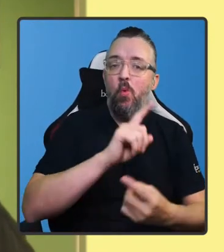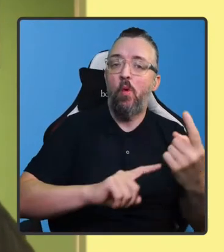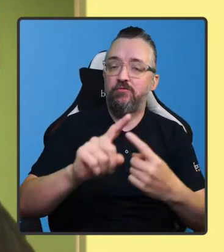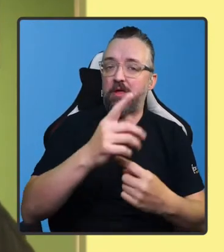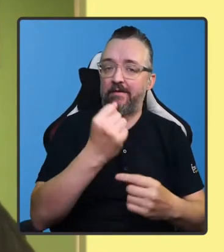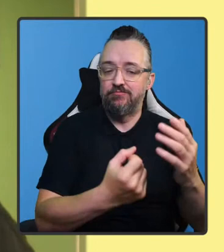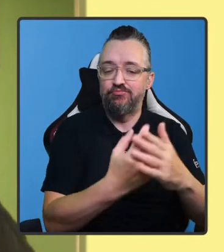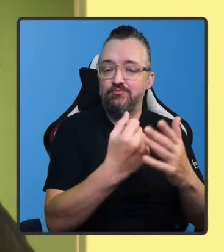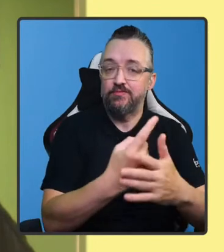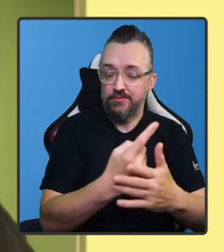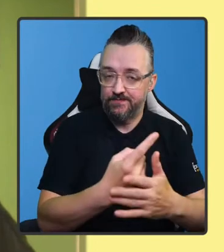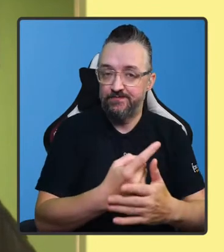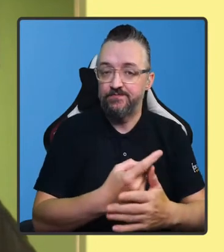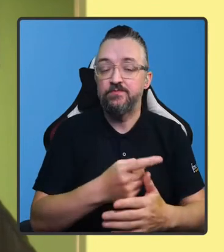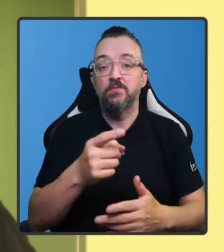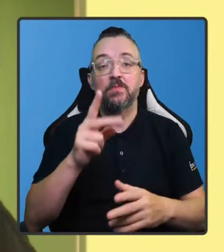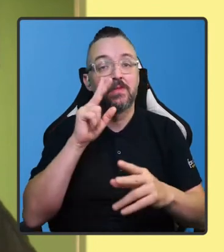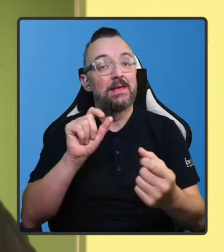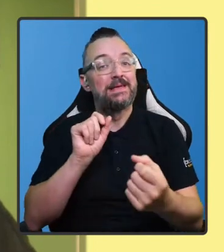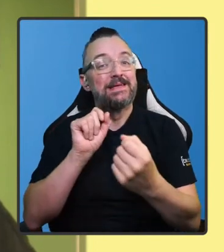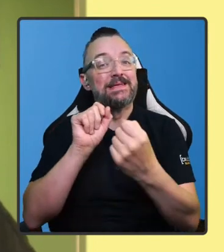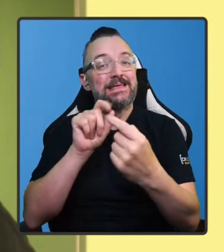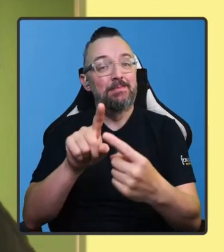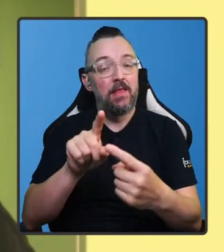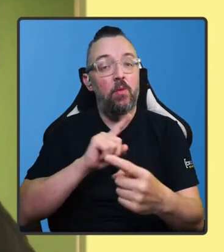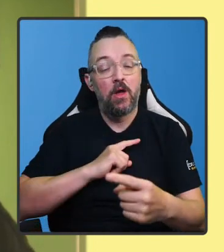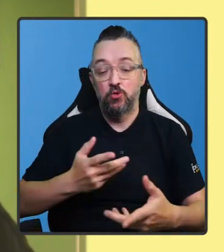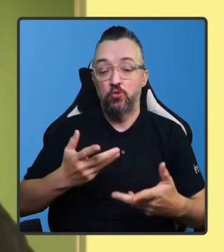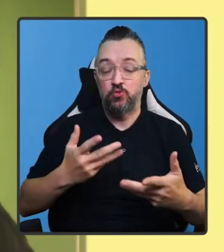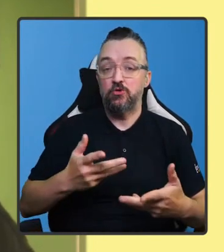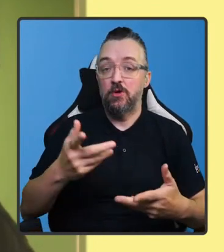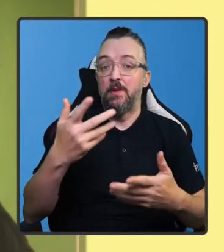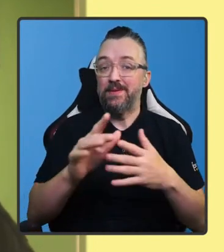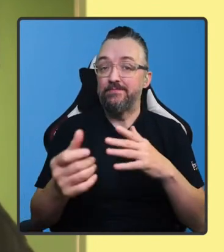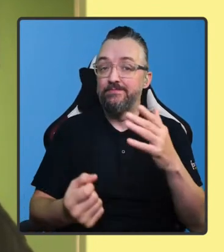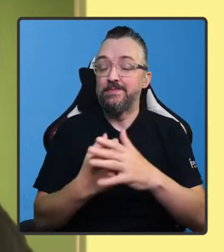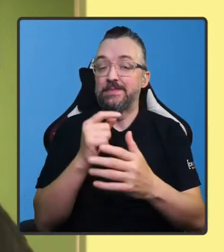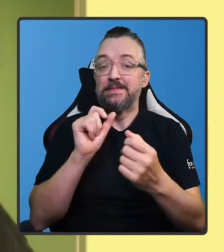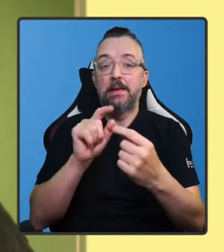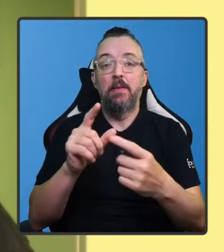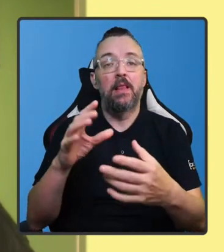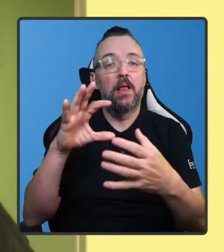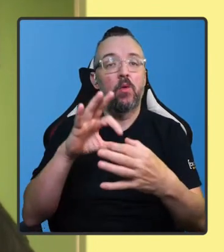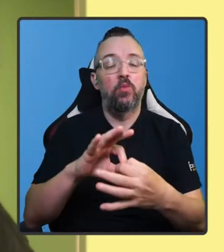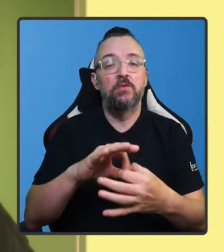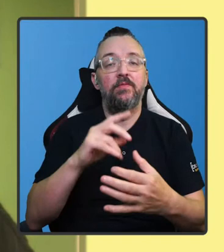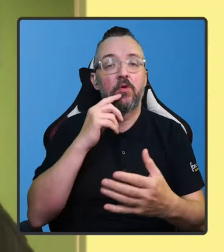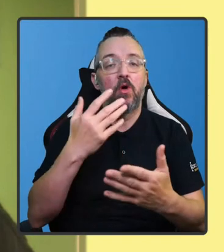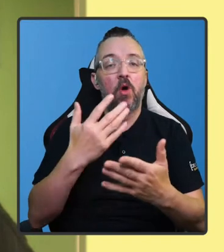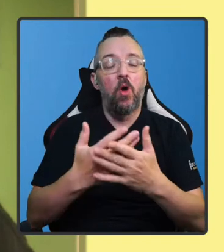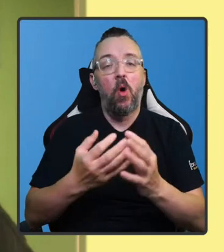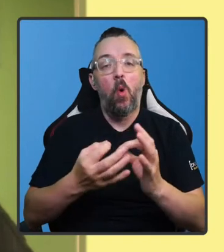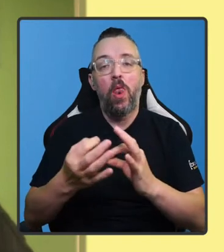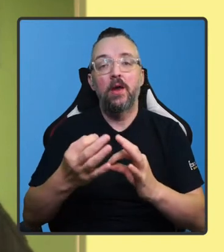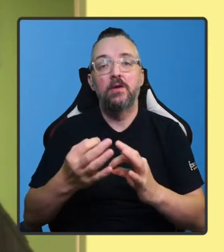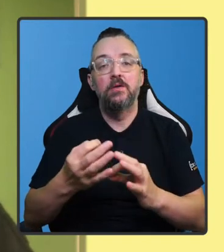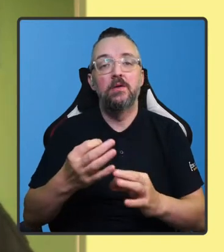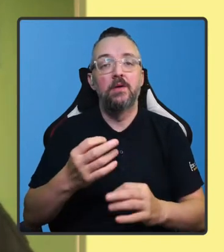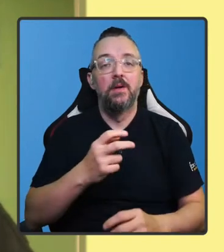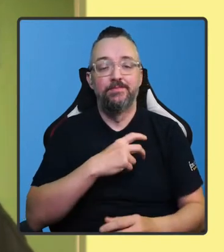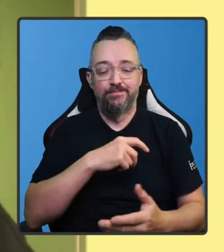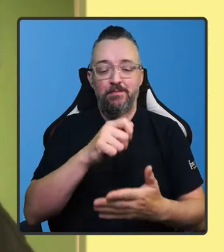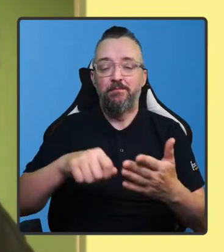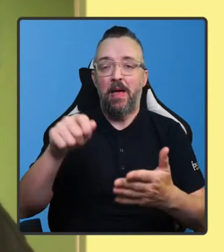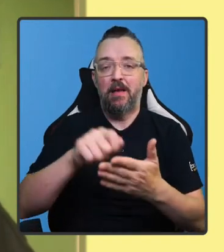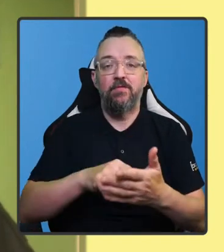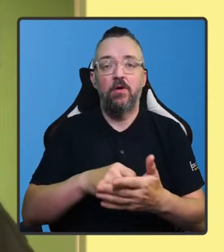also have a look at your email, earlier today you will have had an email containing the link to an online ballot for office bearer and committee positions.